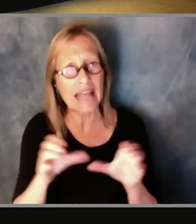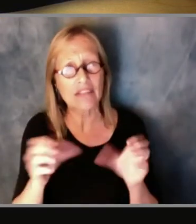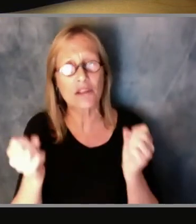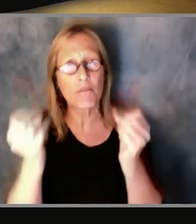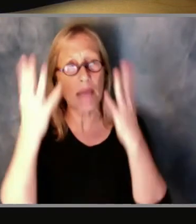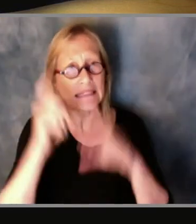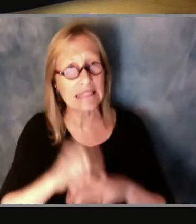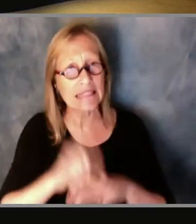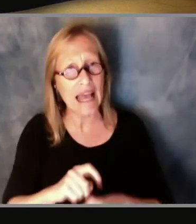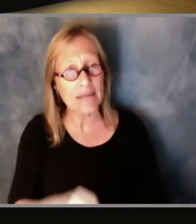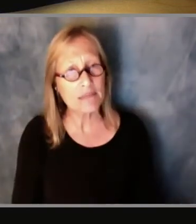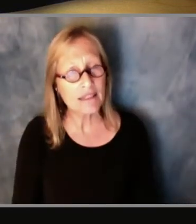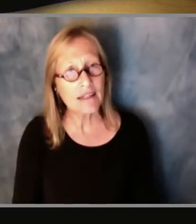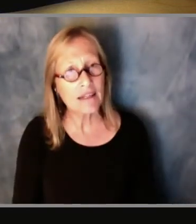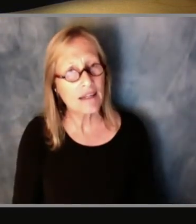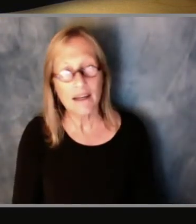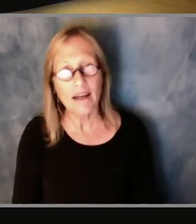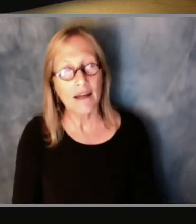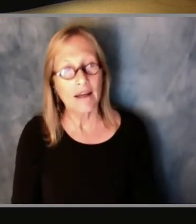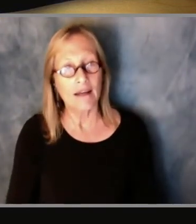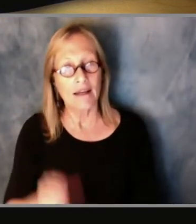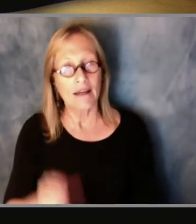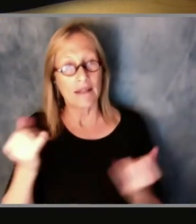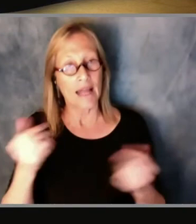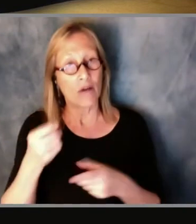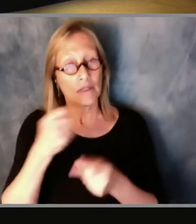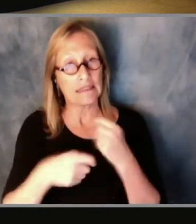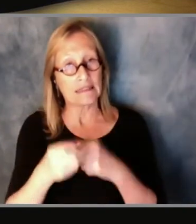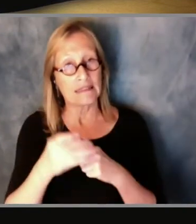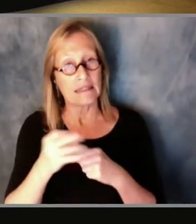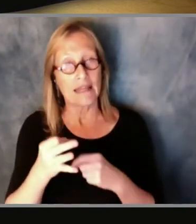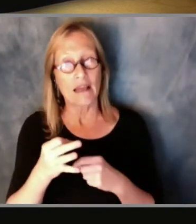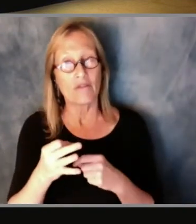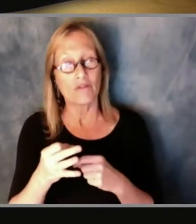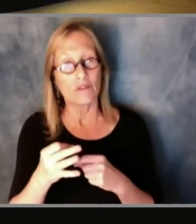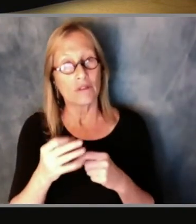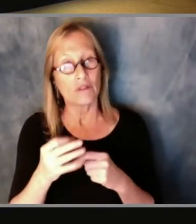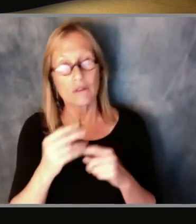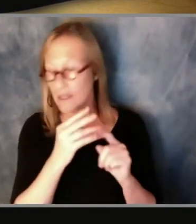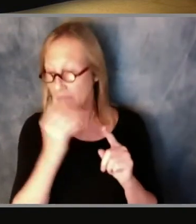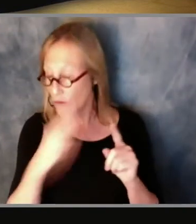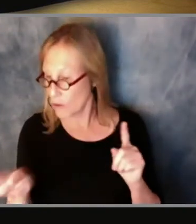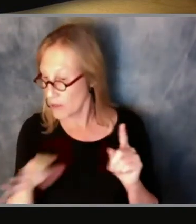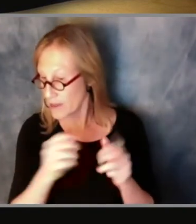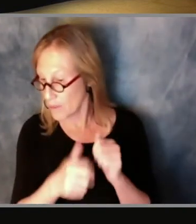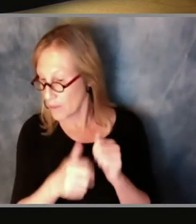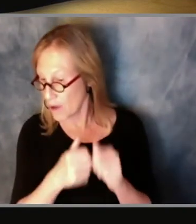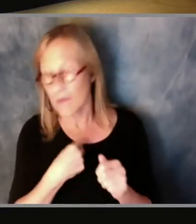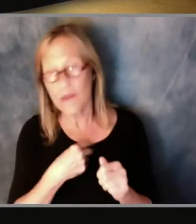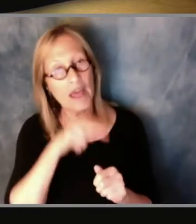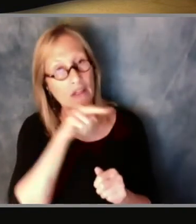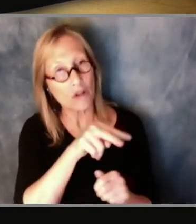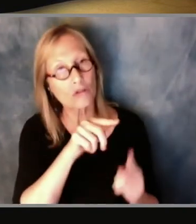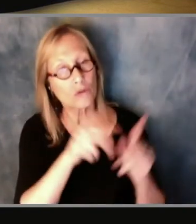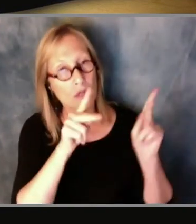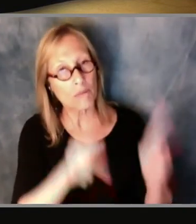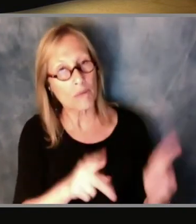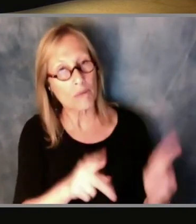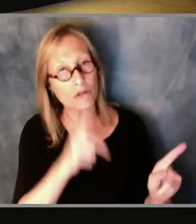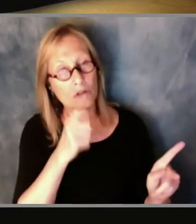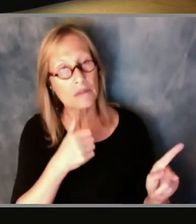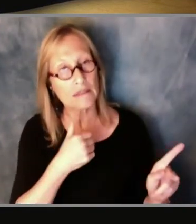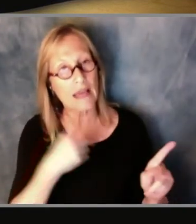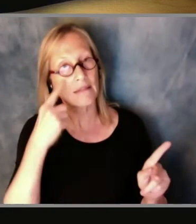where instead of looking away, they look toward a person who is having a mental